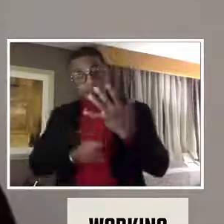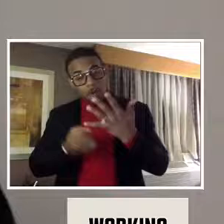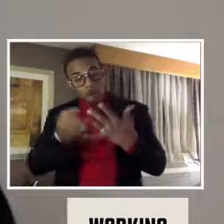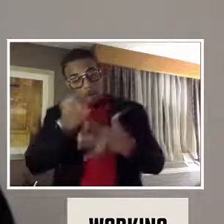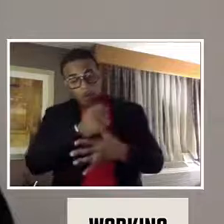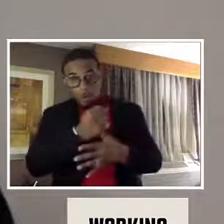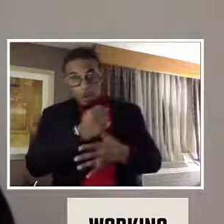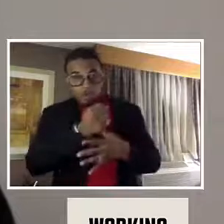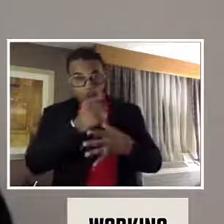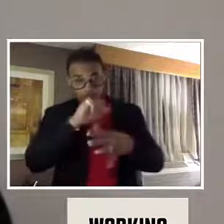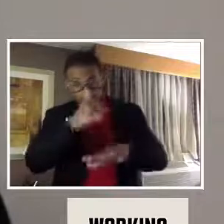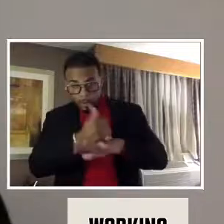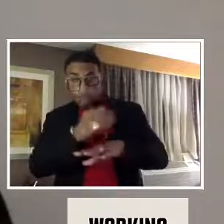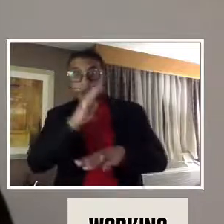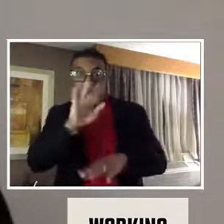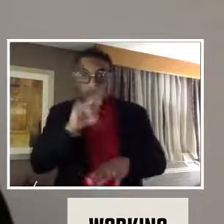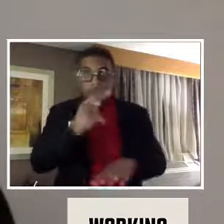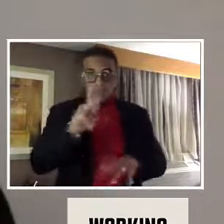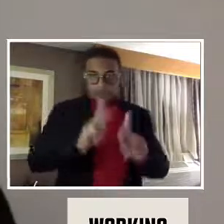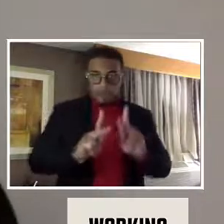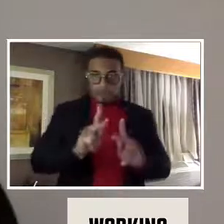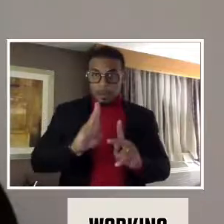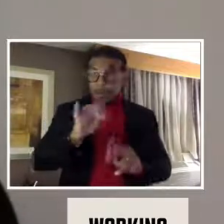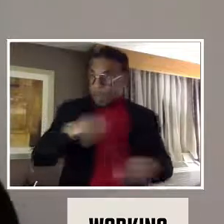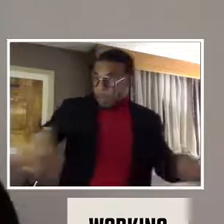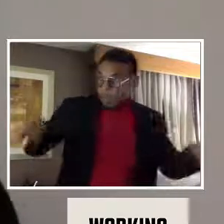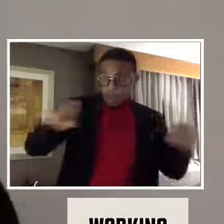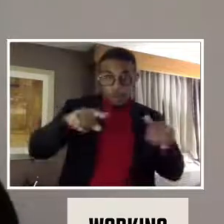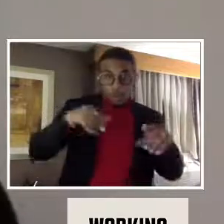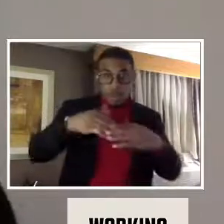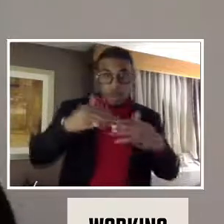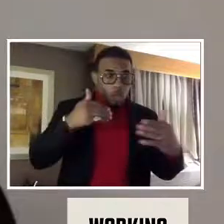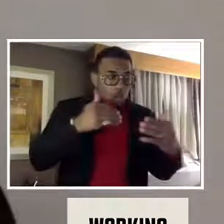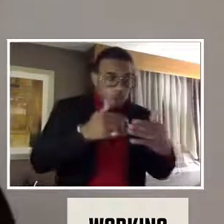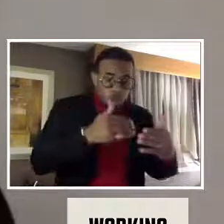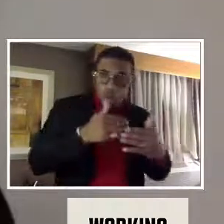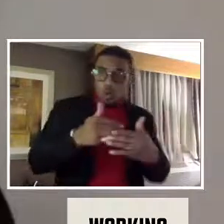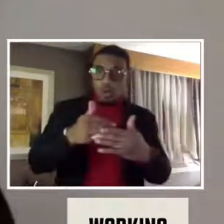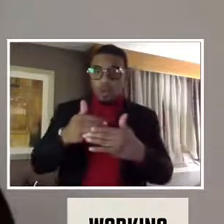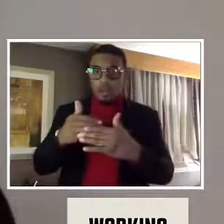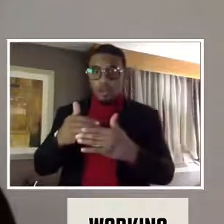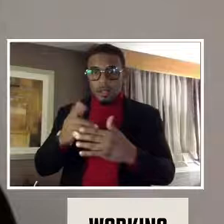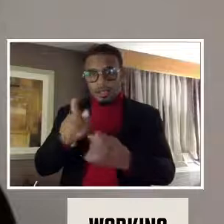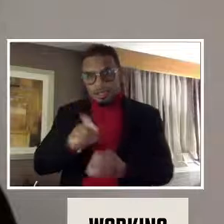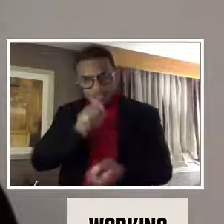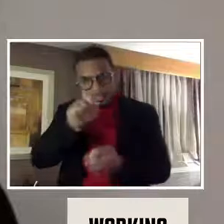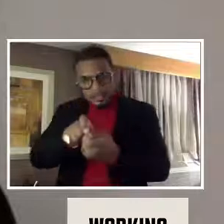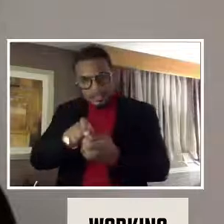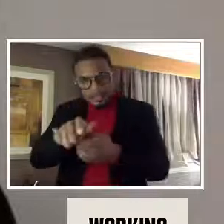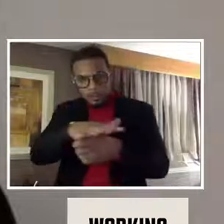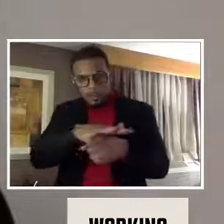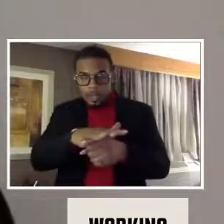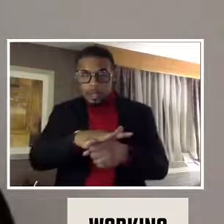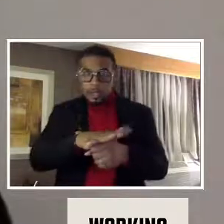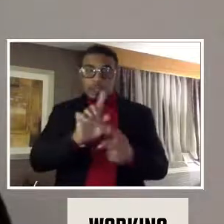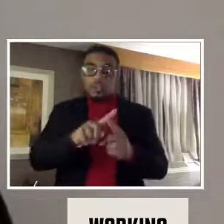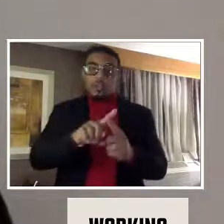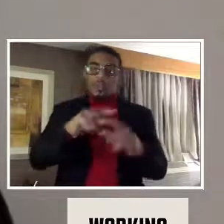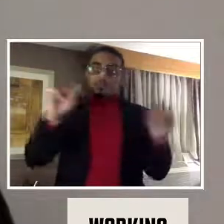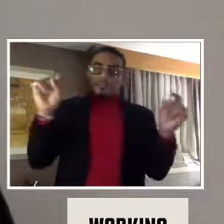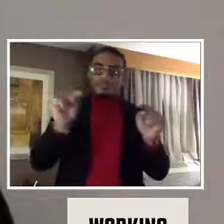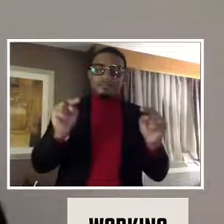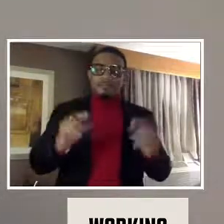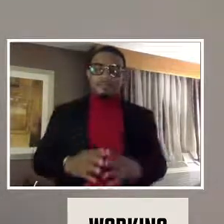priorities crafted by the people, by those in closest, acute proximity to the